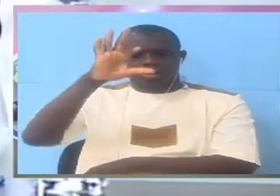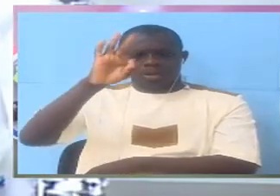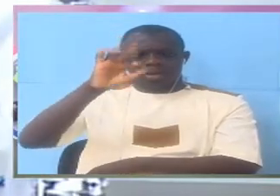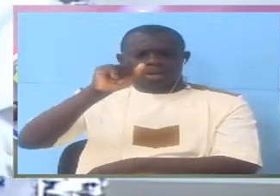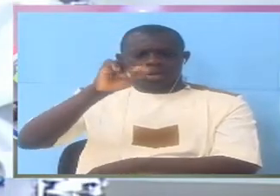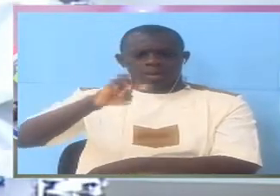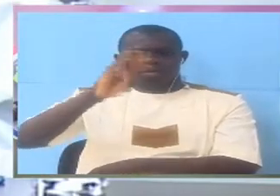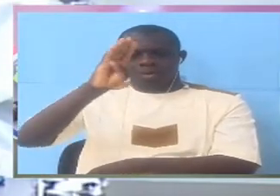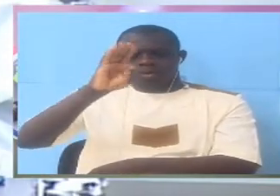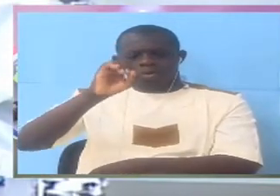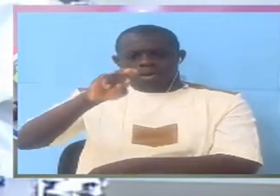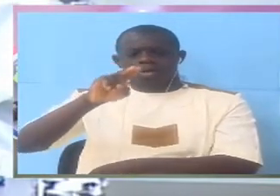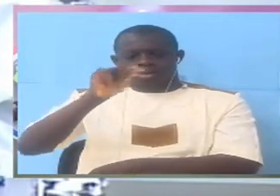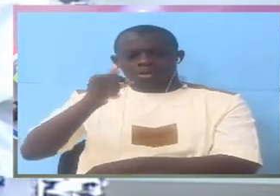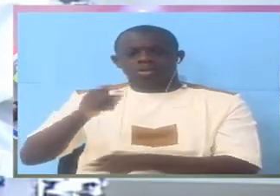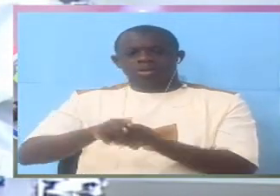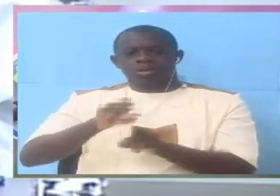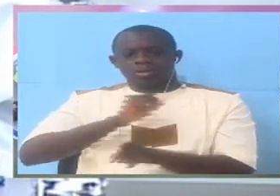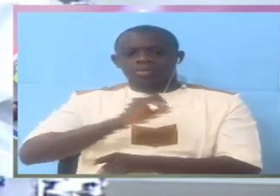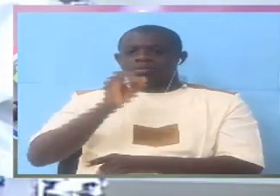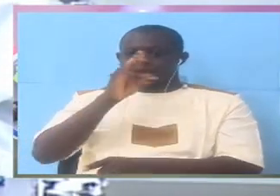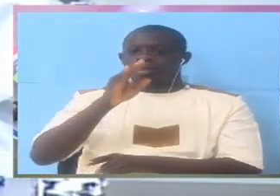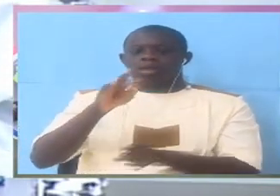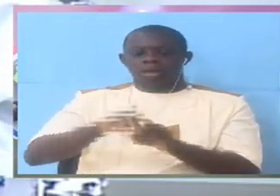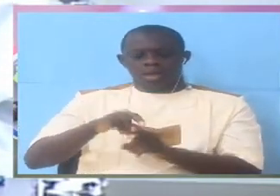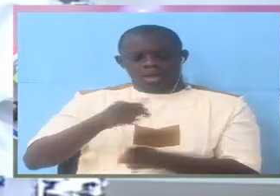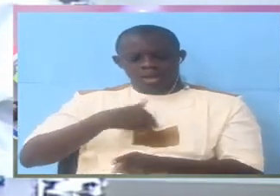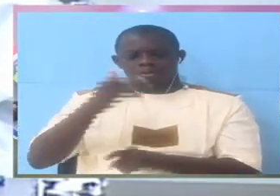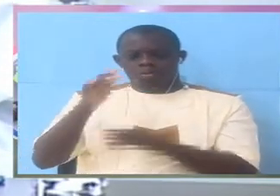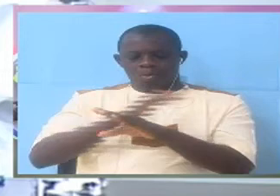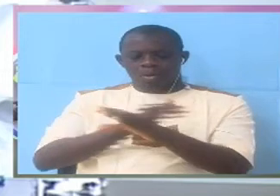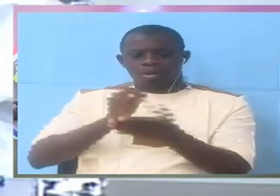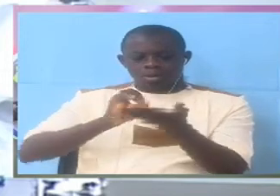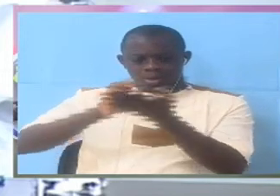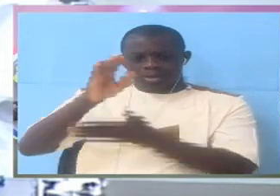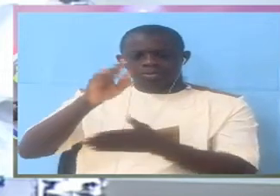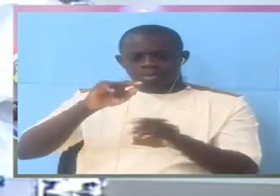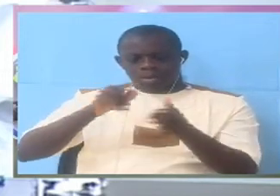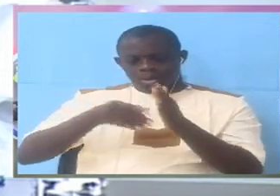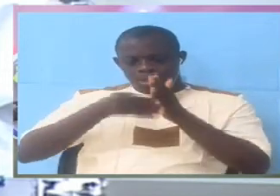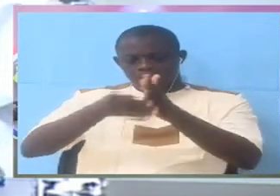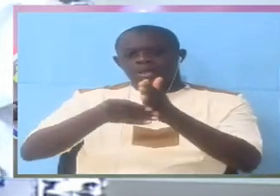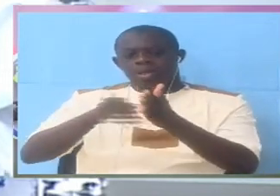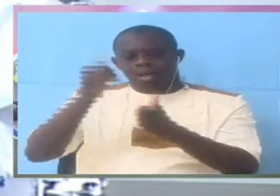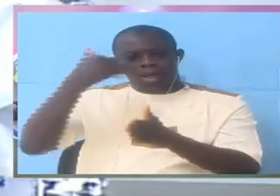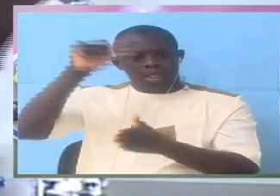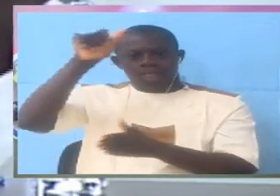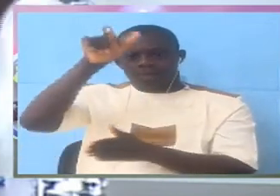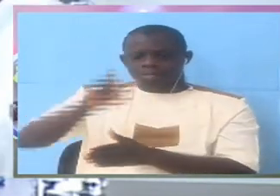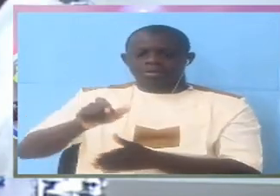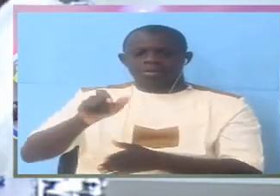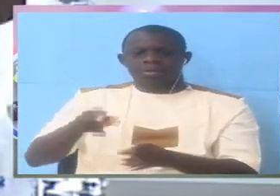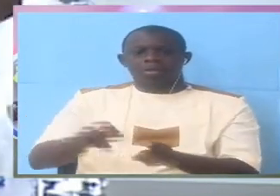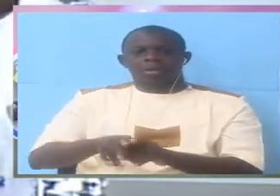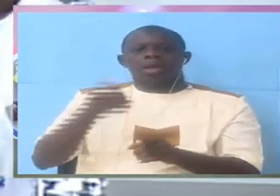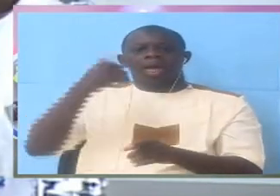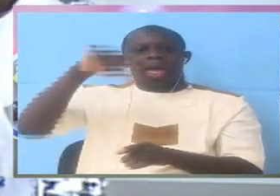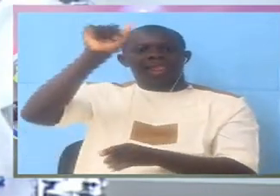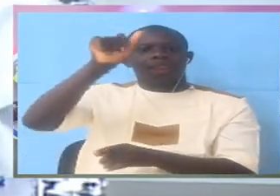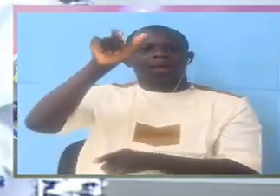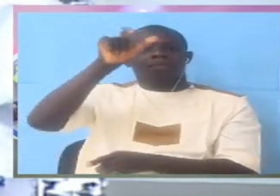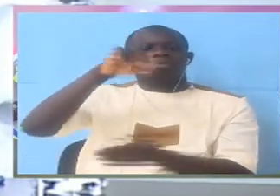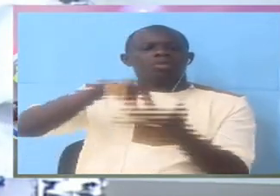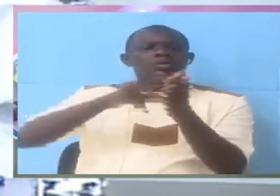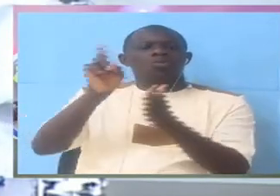here, I talked to him. Lang said I was sent by the head. I mean the president then, Yaya Jammeh.